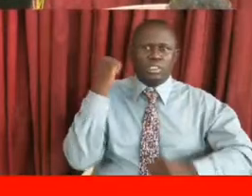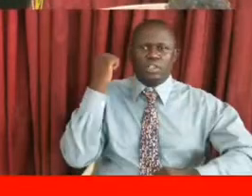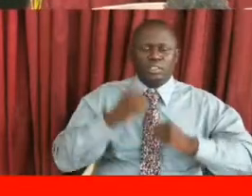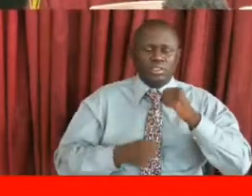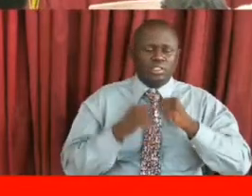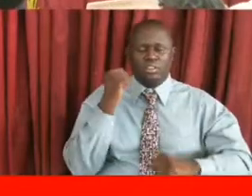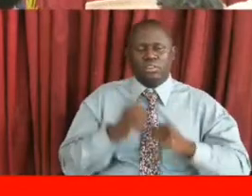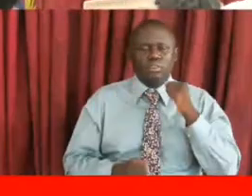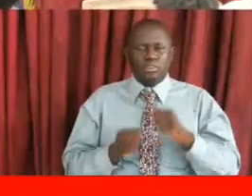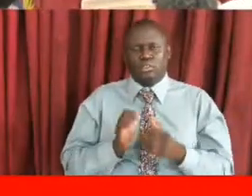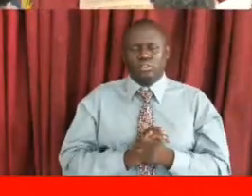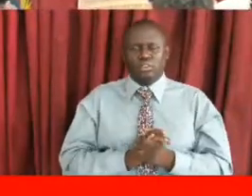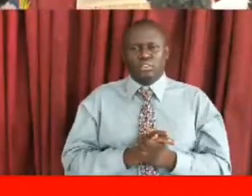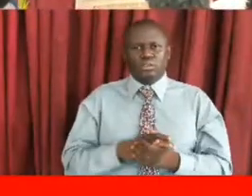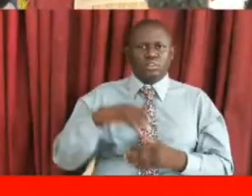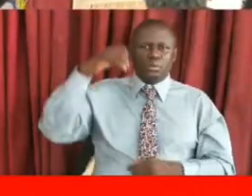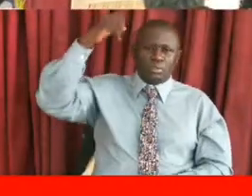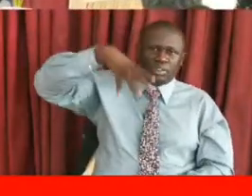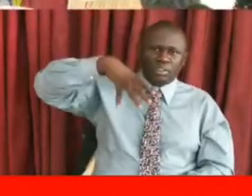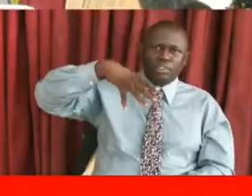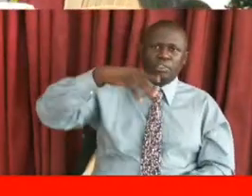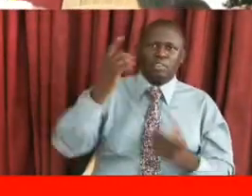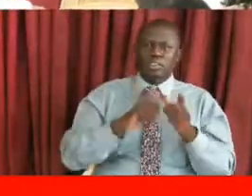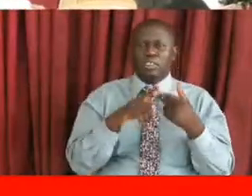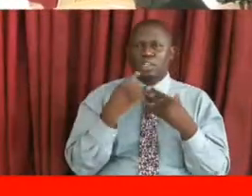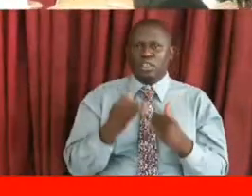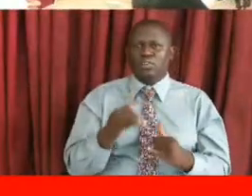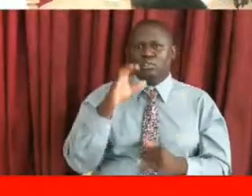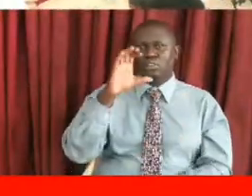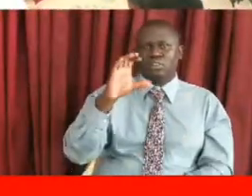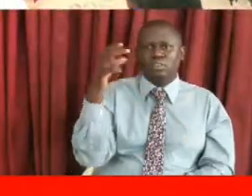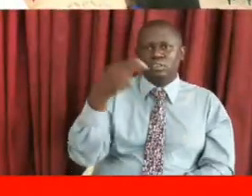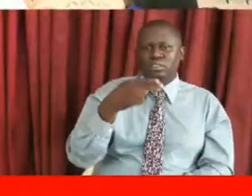presence the must make sure you get